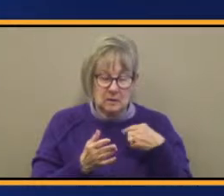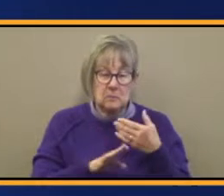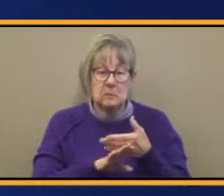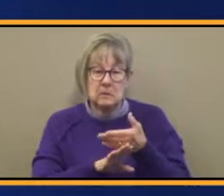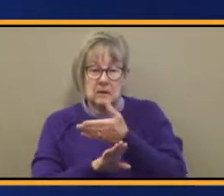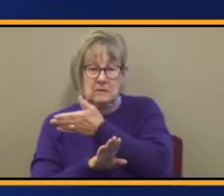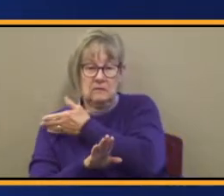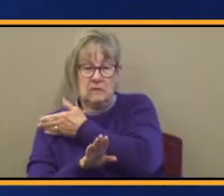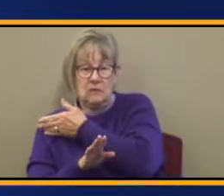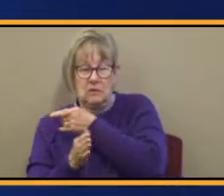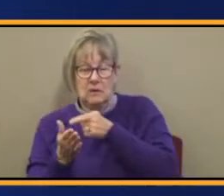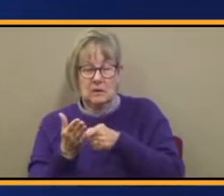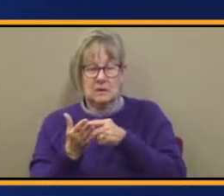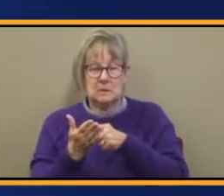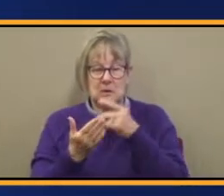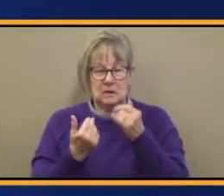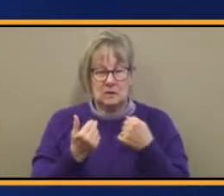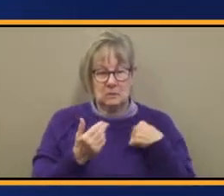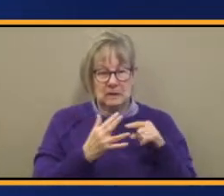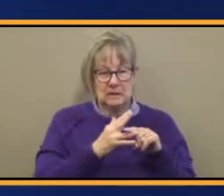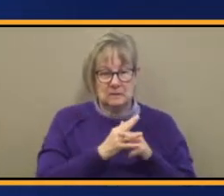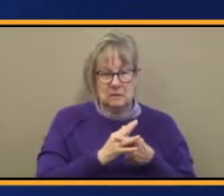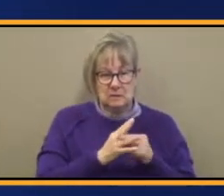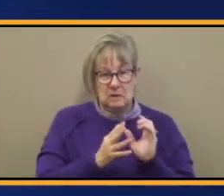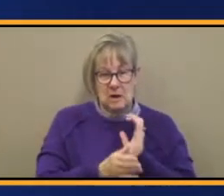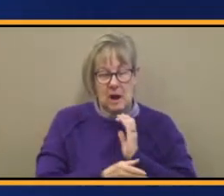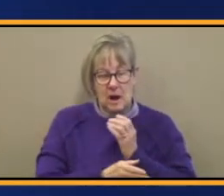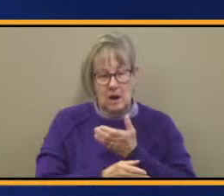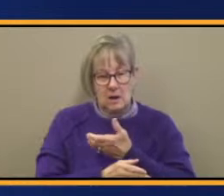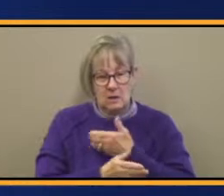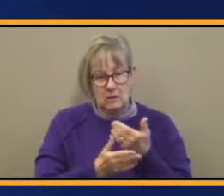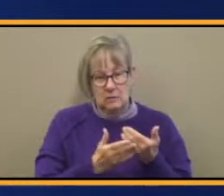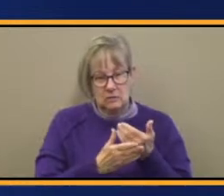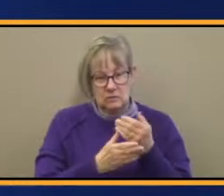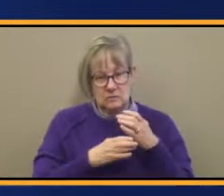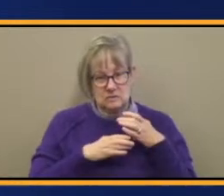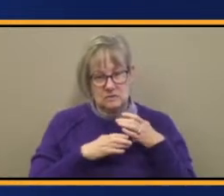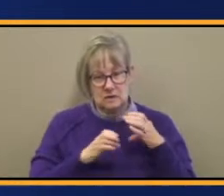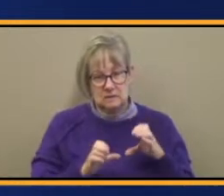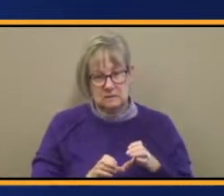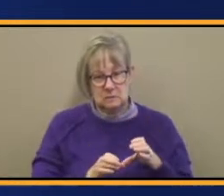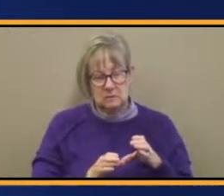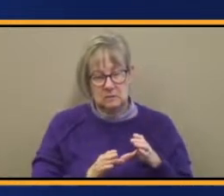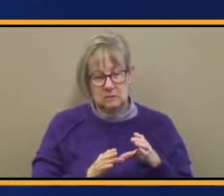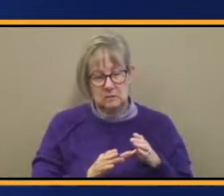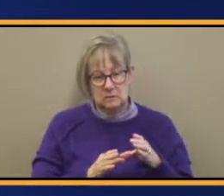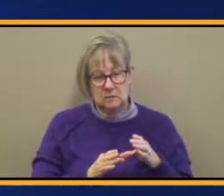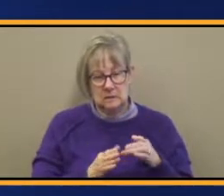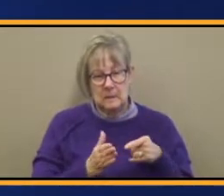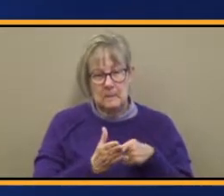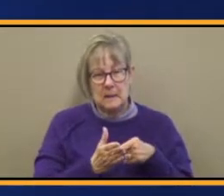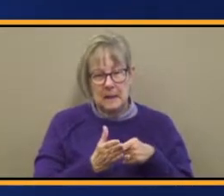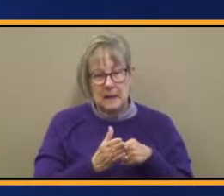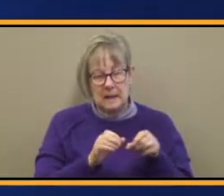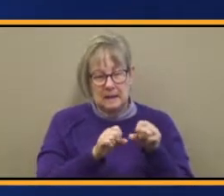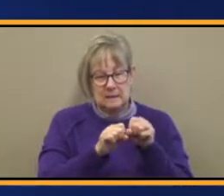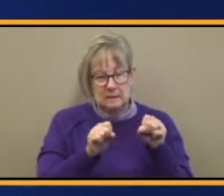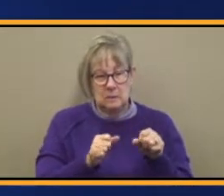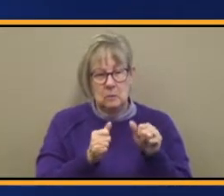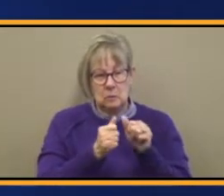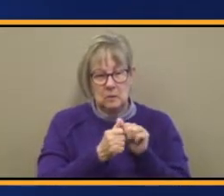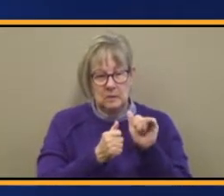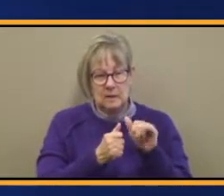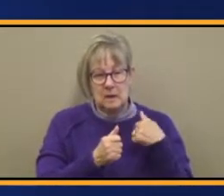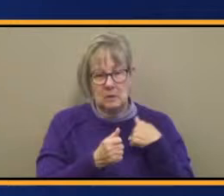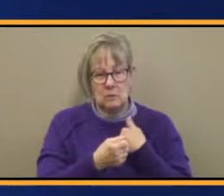Before this project, we implemented our a new customer billing system. So along with that, we